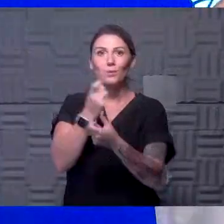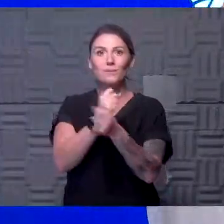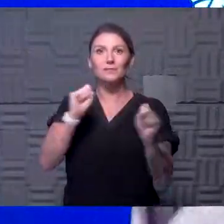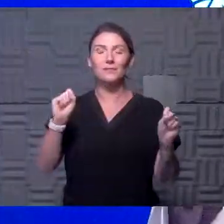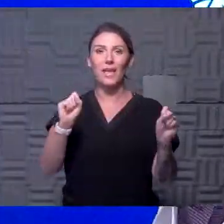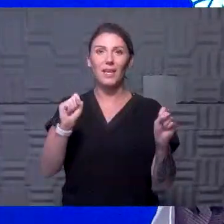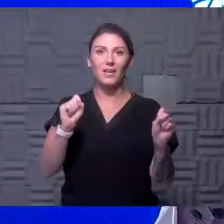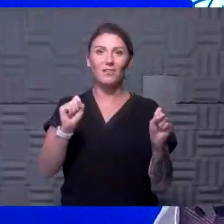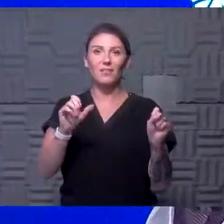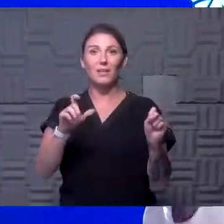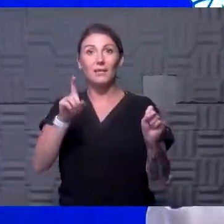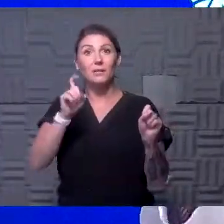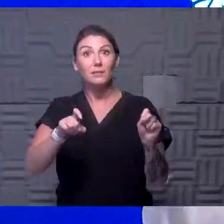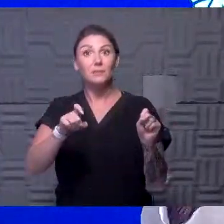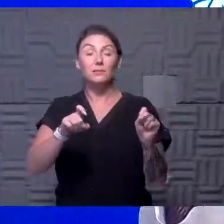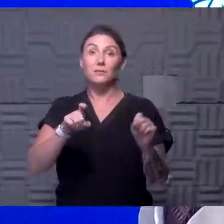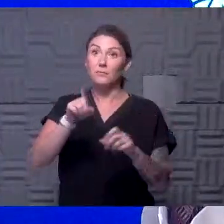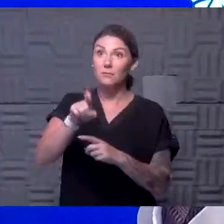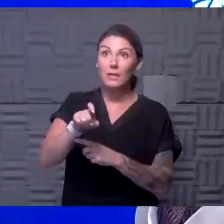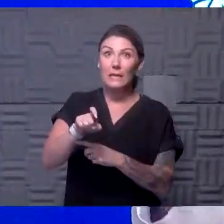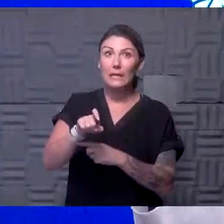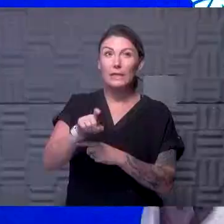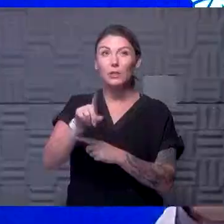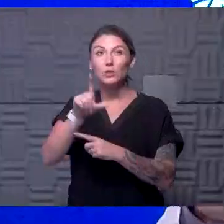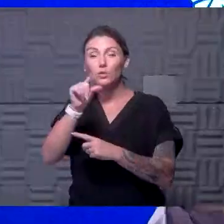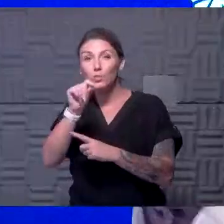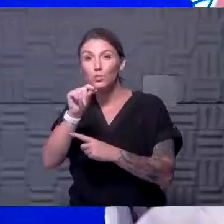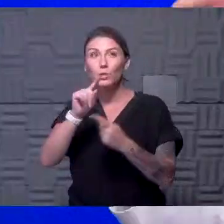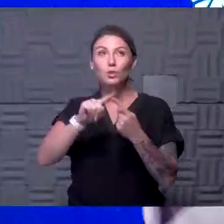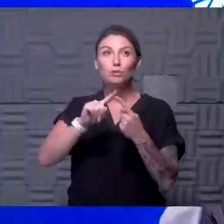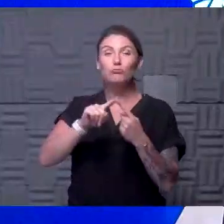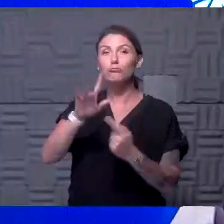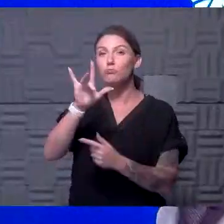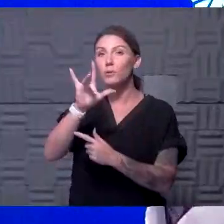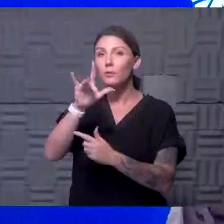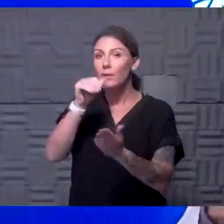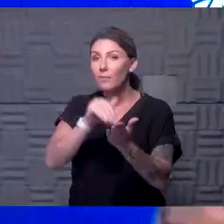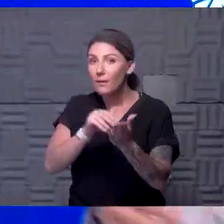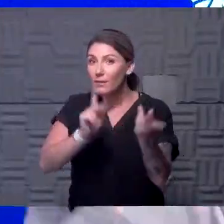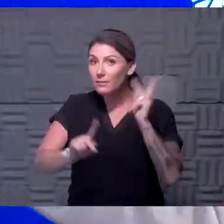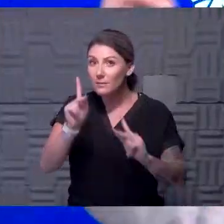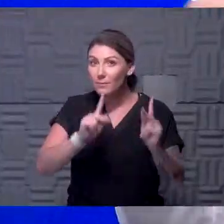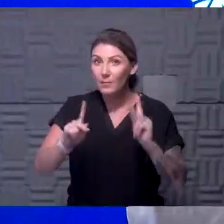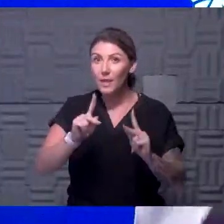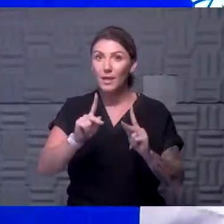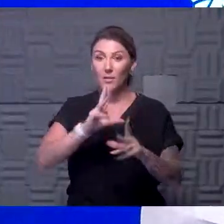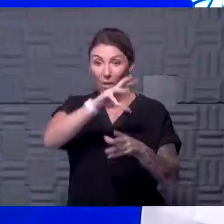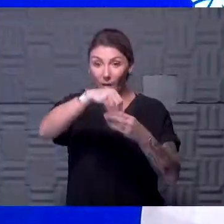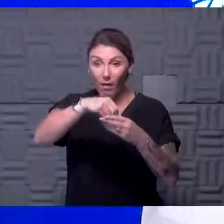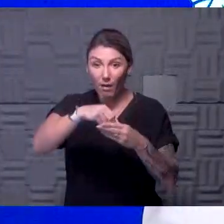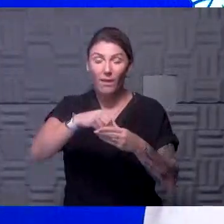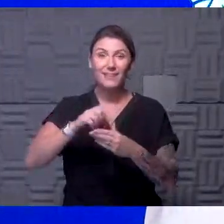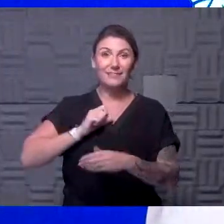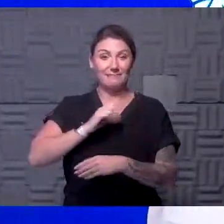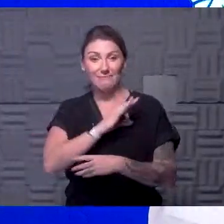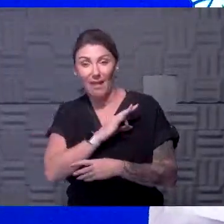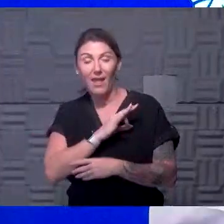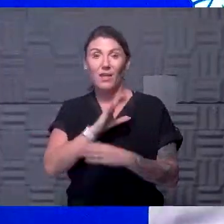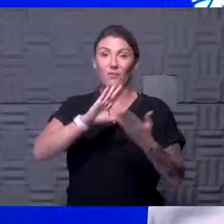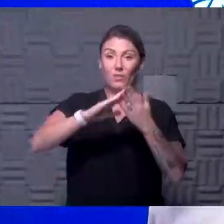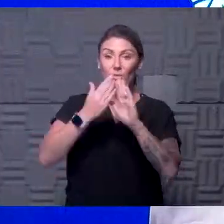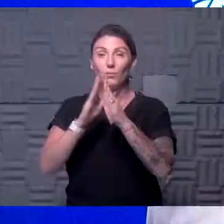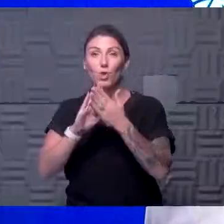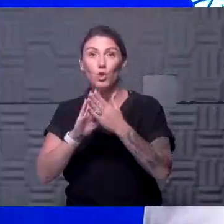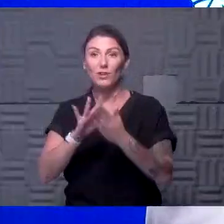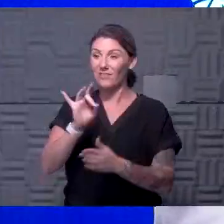it's a mass migration of 20 to 25,000 people, plus the staff and the faculty, into this community of 80 or